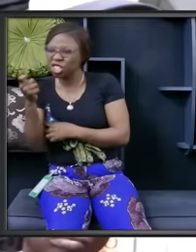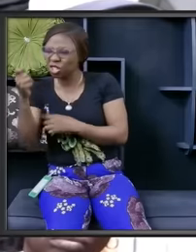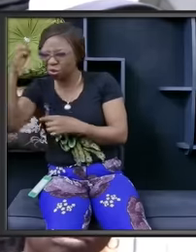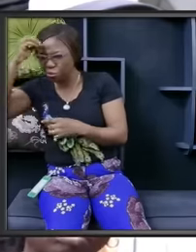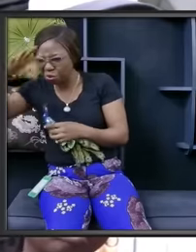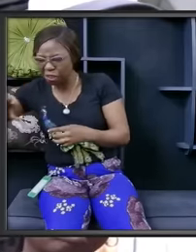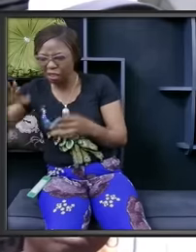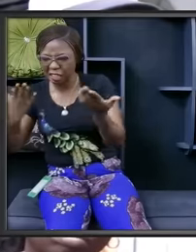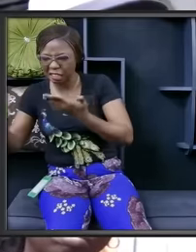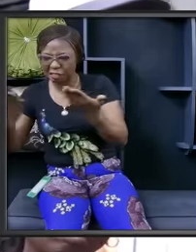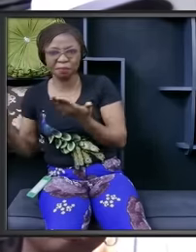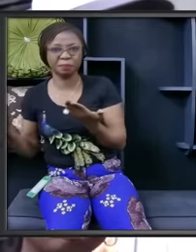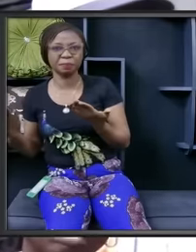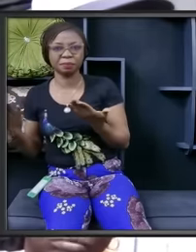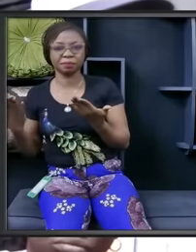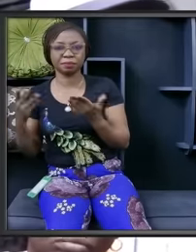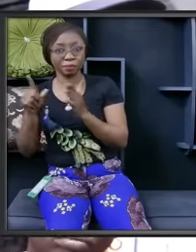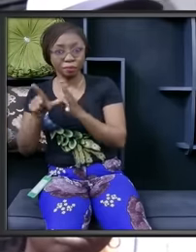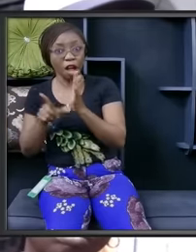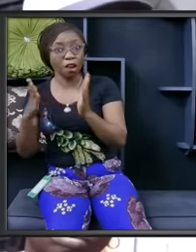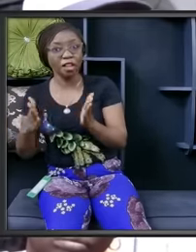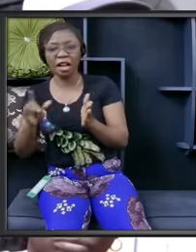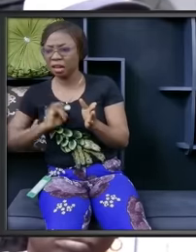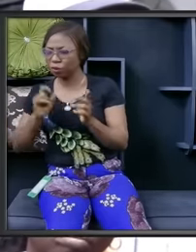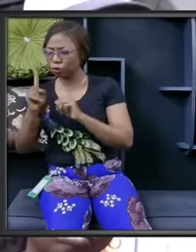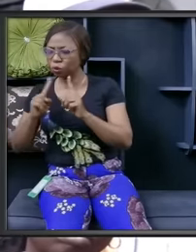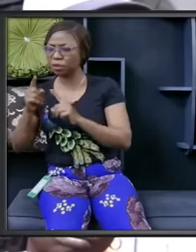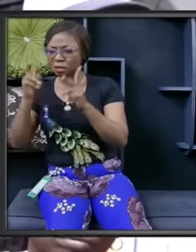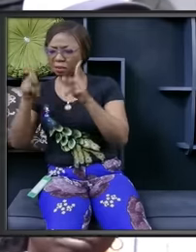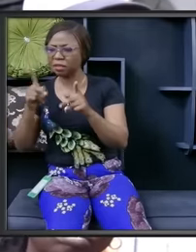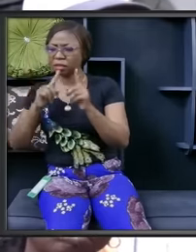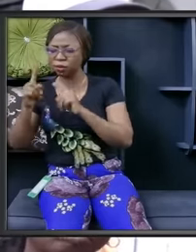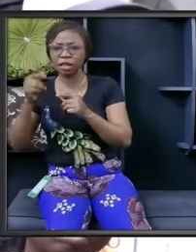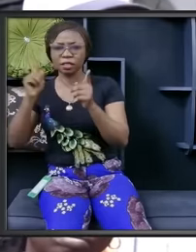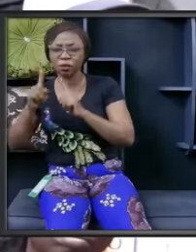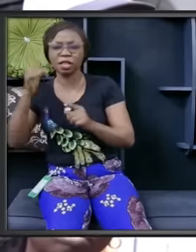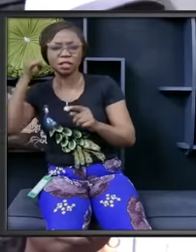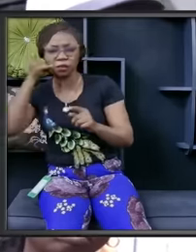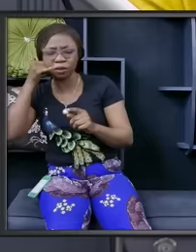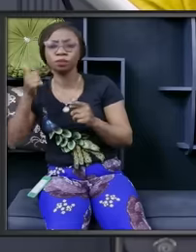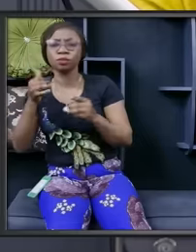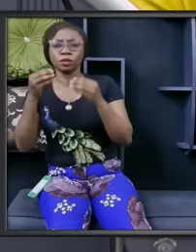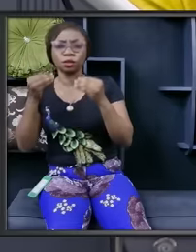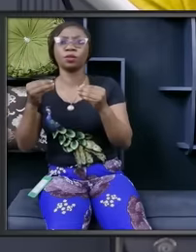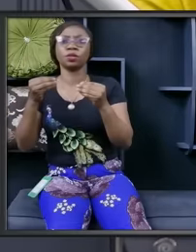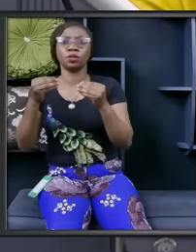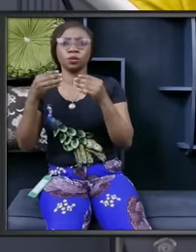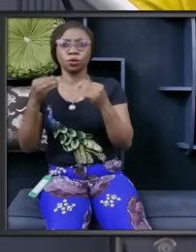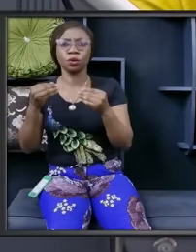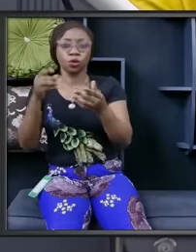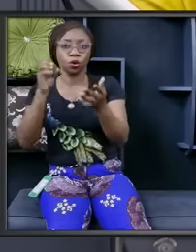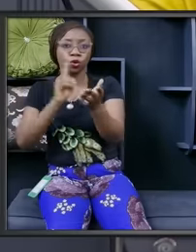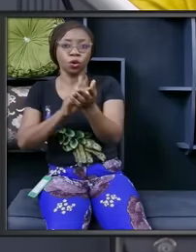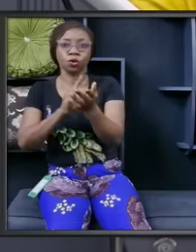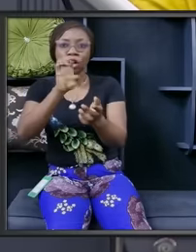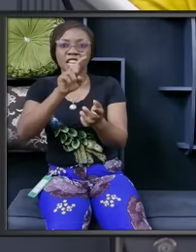Yebuchi, he die alive now. Me, at the talk, this person will talk this, at the talk, at the call name. All so these that people, they are like Barristan, Dr.